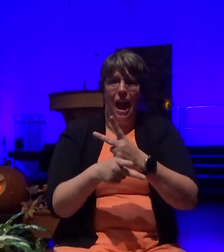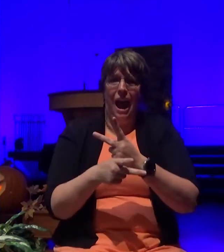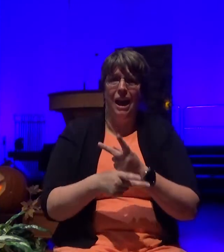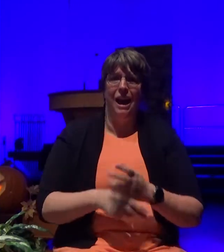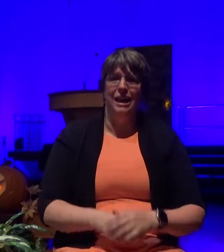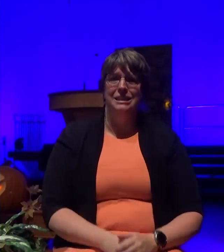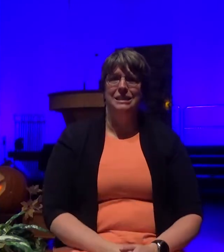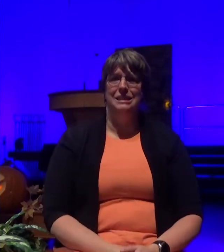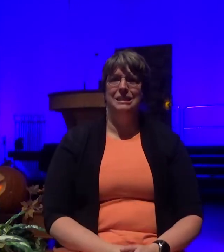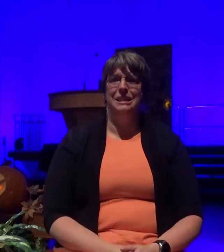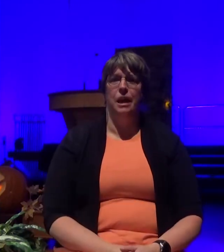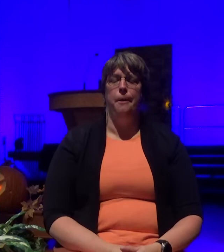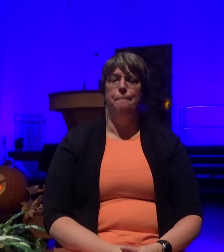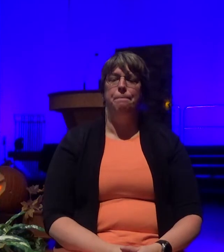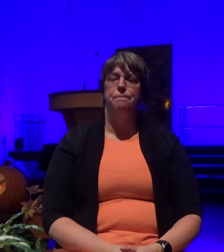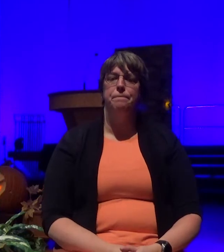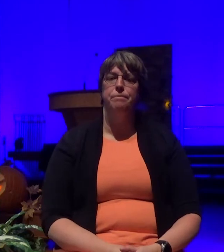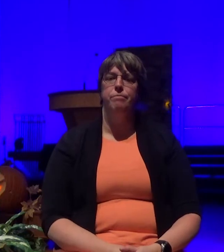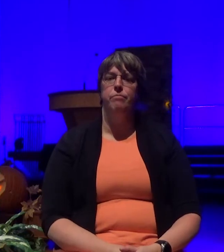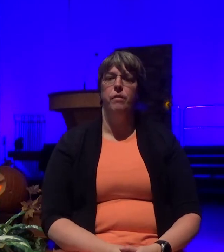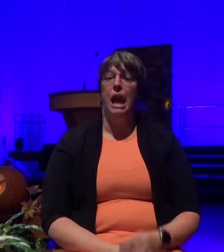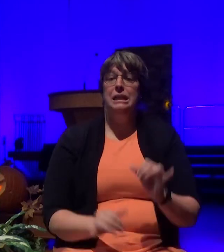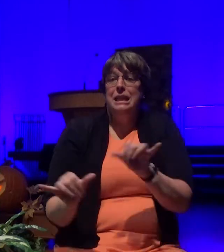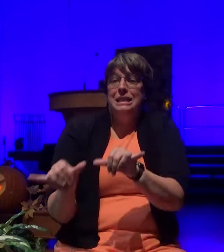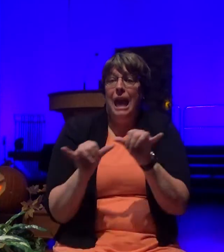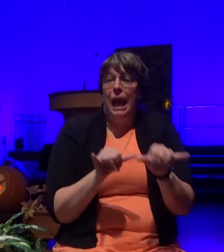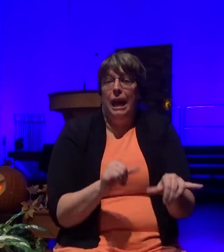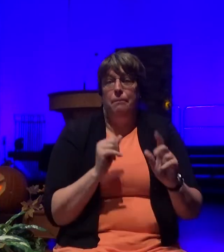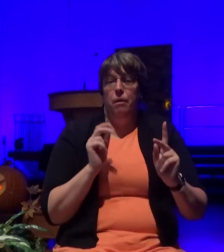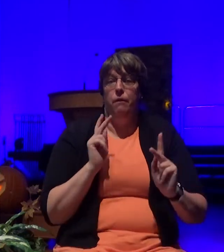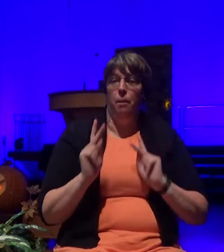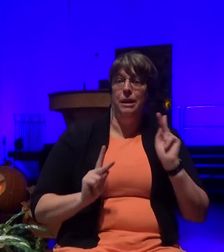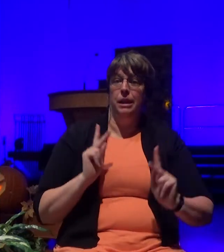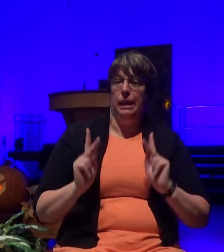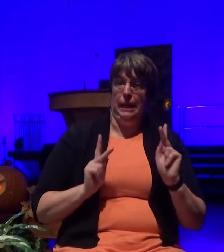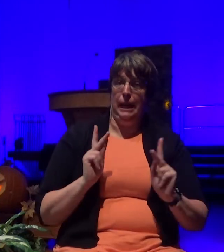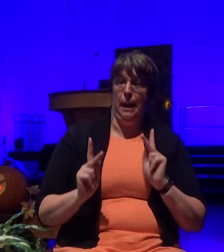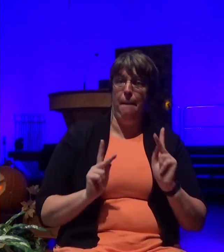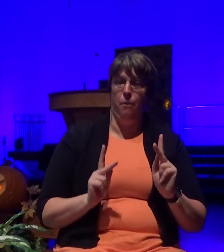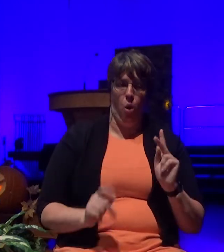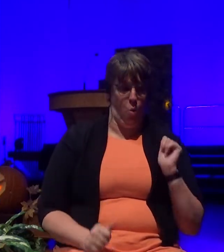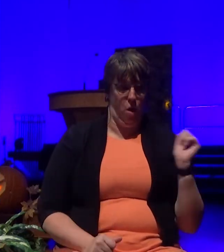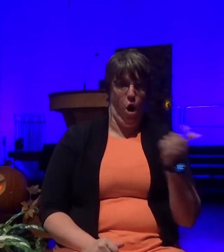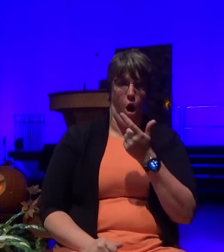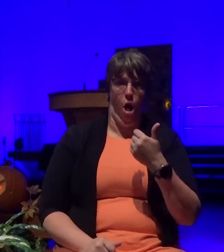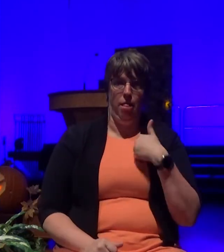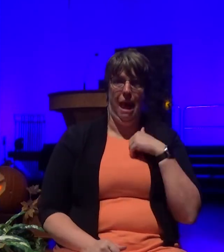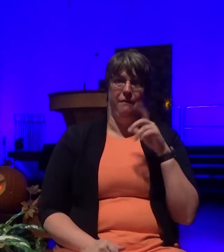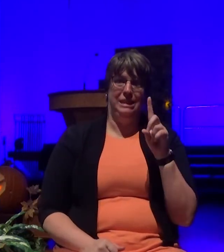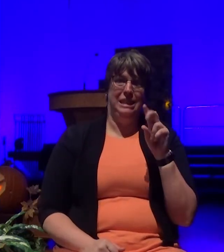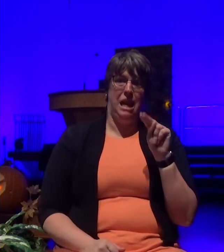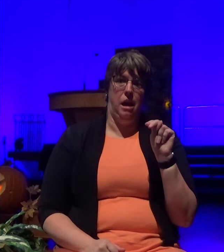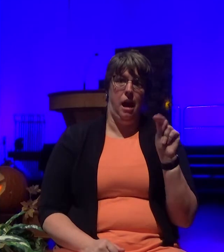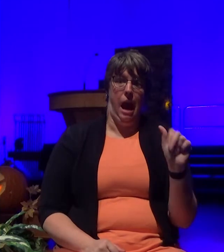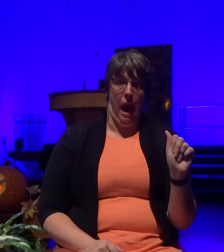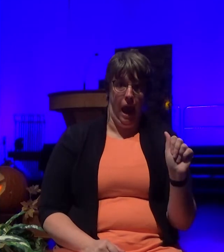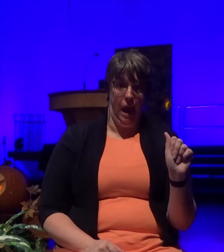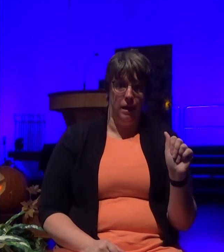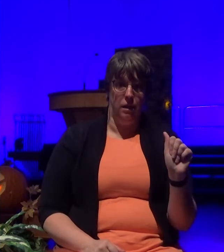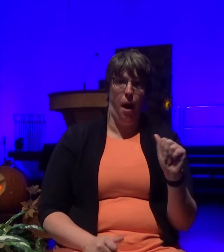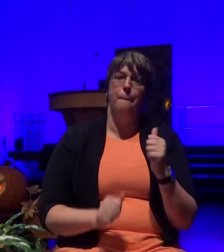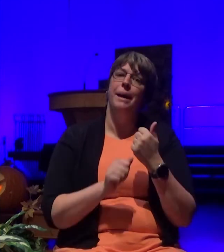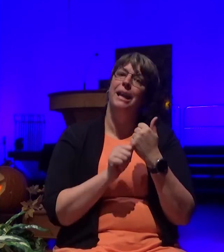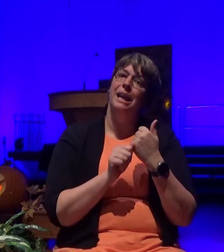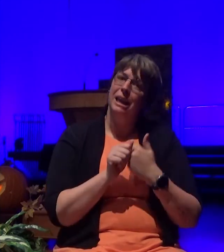this realm. And it's the same for us. We all have DNA, but each one of us has a